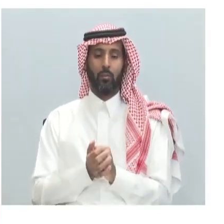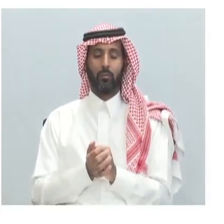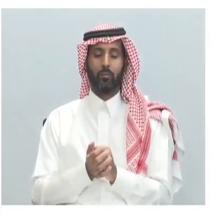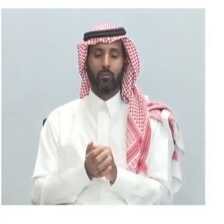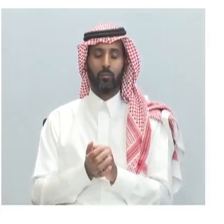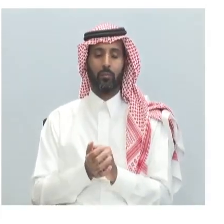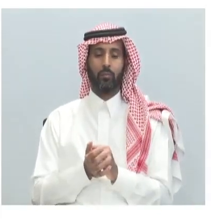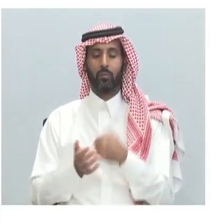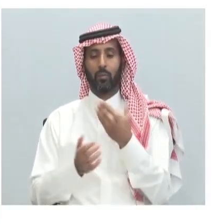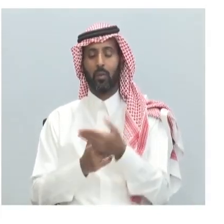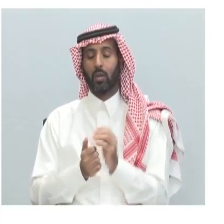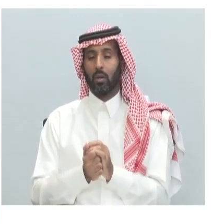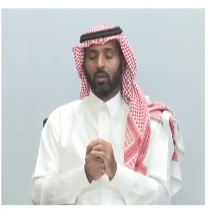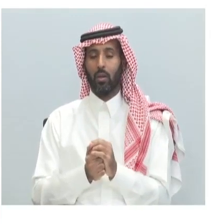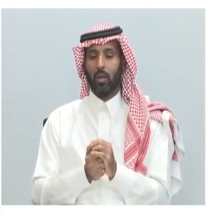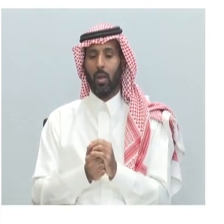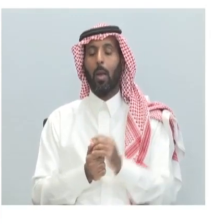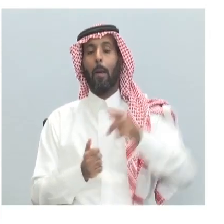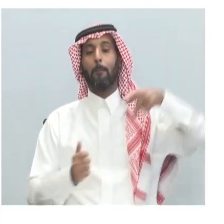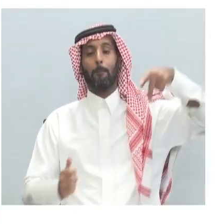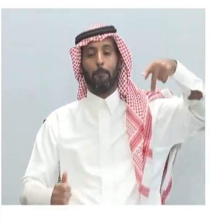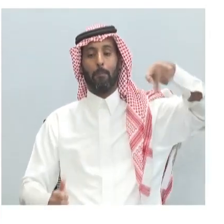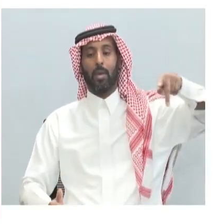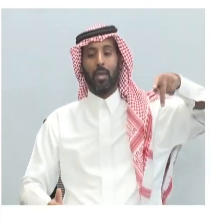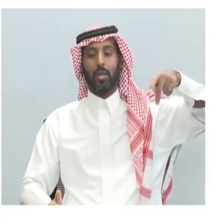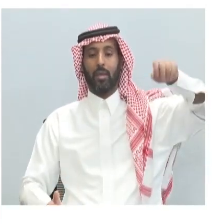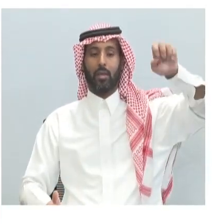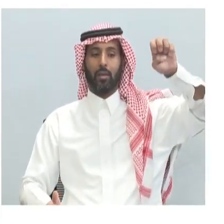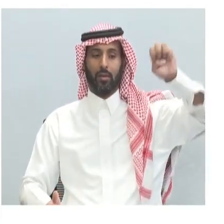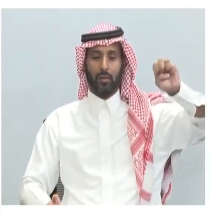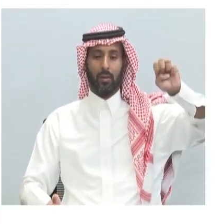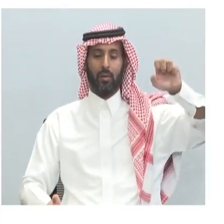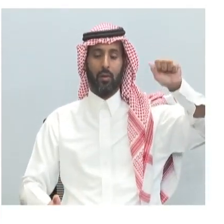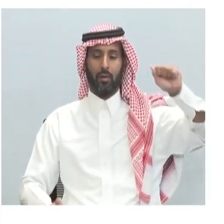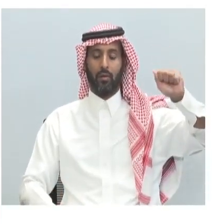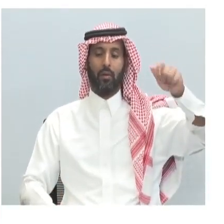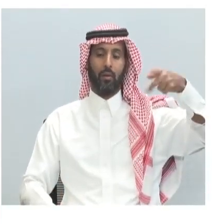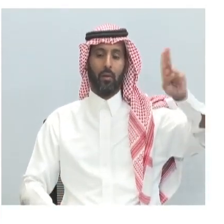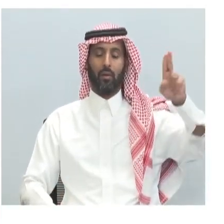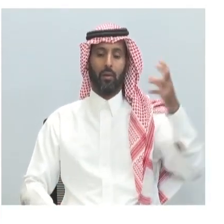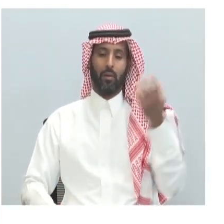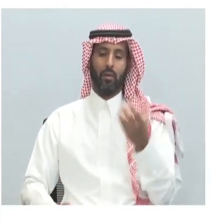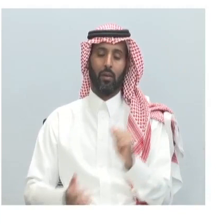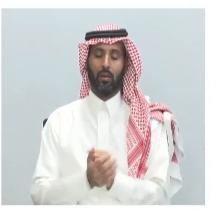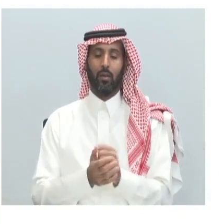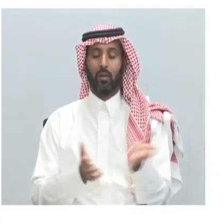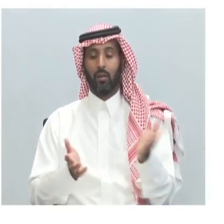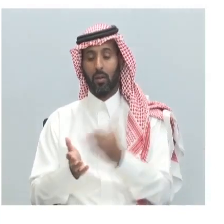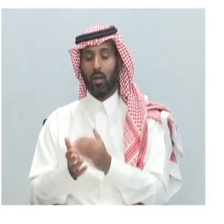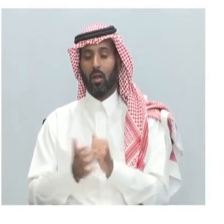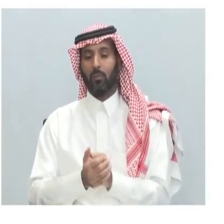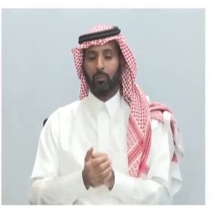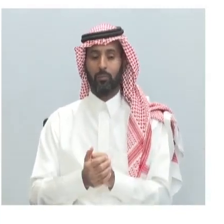where. After that, we have A-R-E-P. This is what? Pair, excellent, yes. After that, we